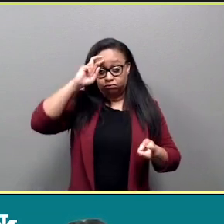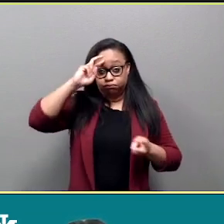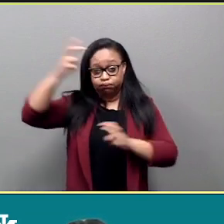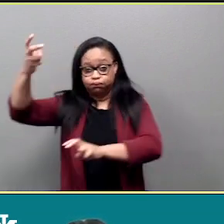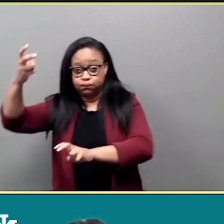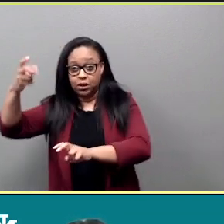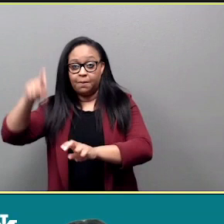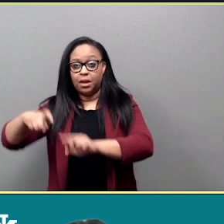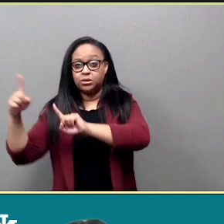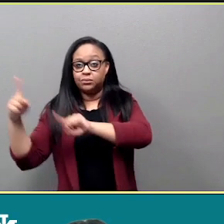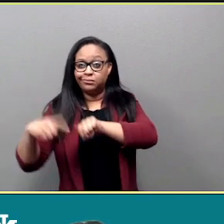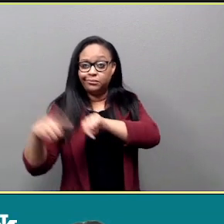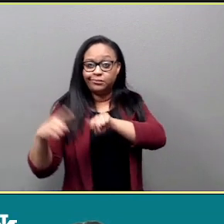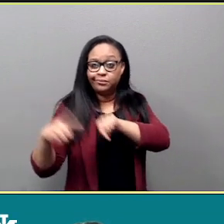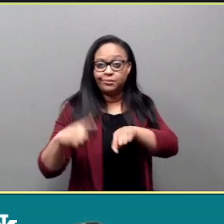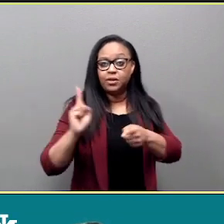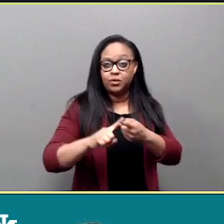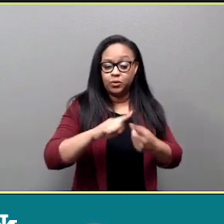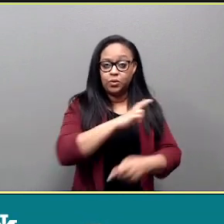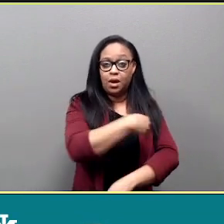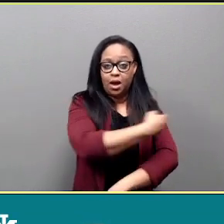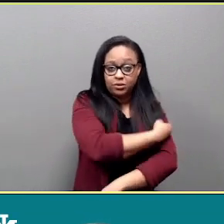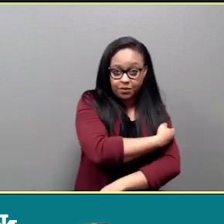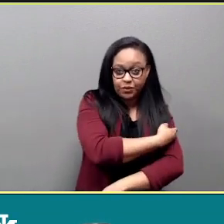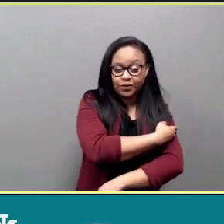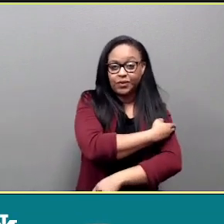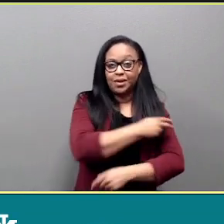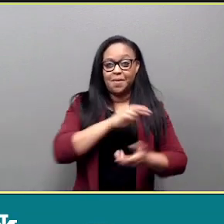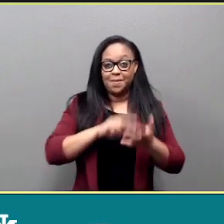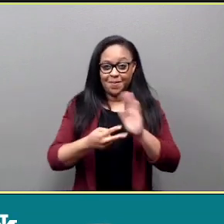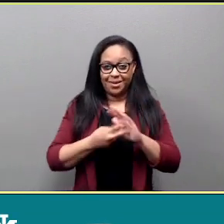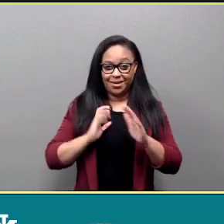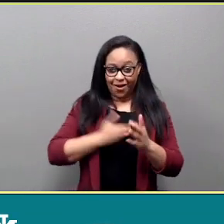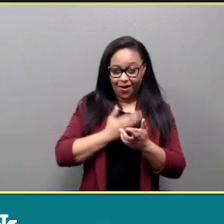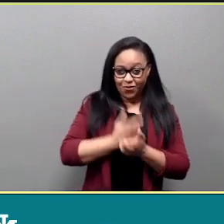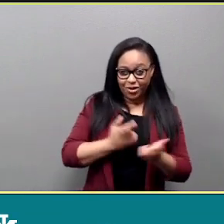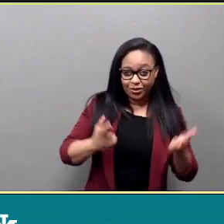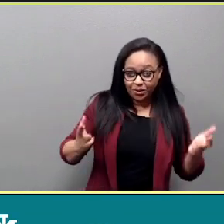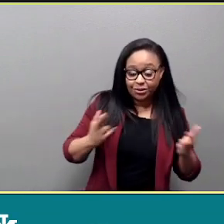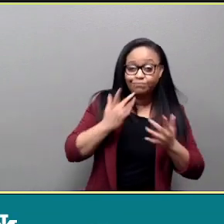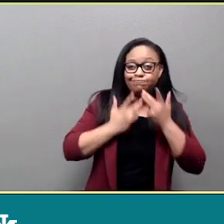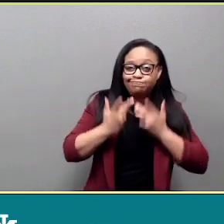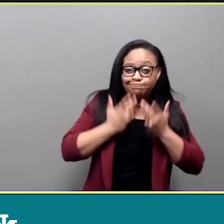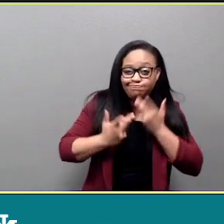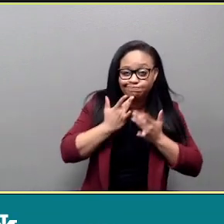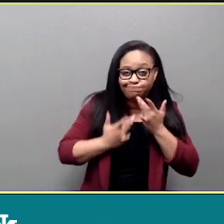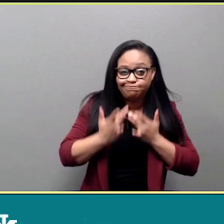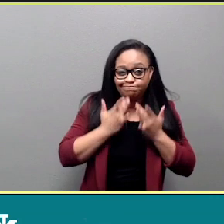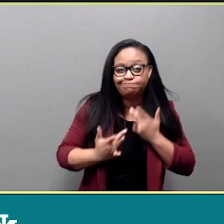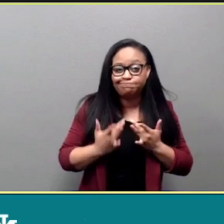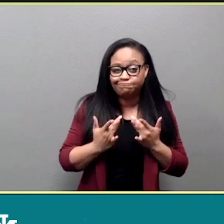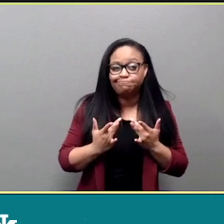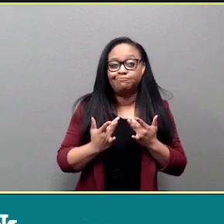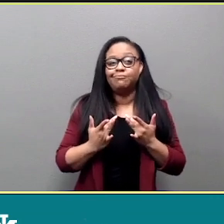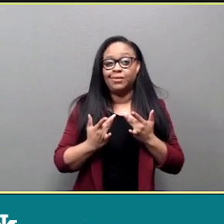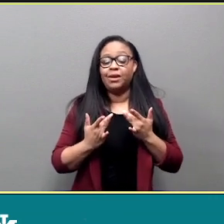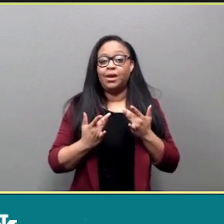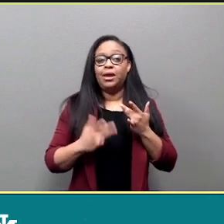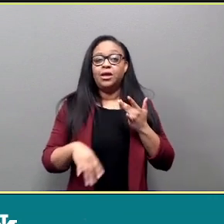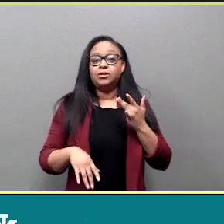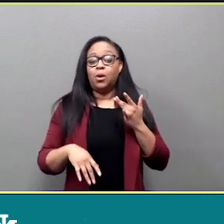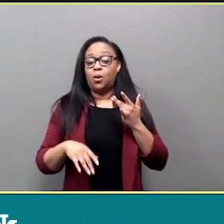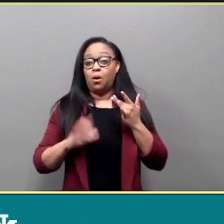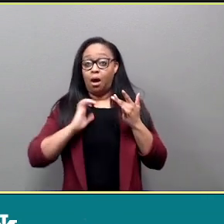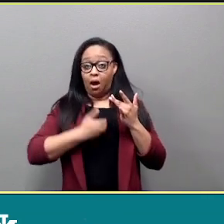Hospital, we are significantly over 100% of our licensed bed capacity within each hospital. At any